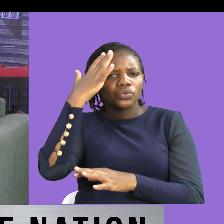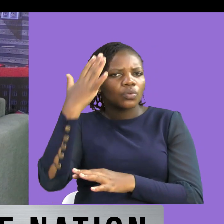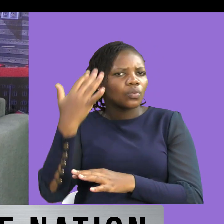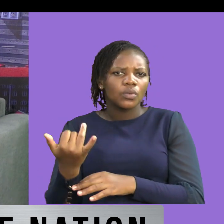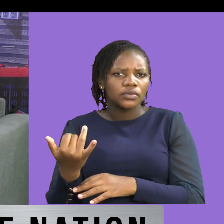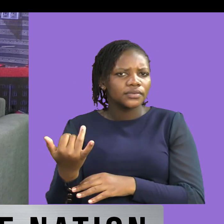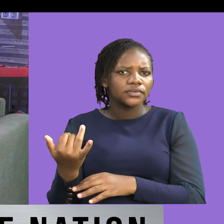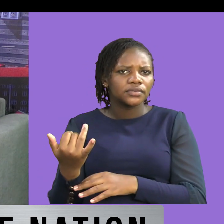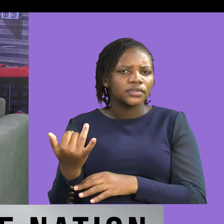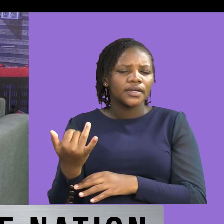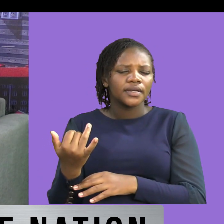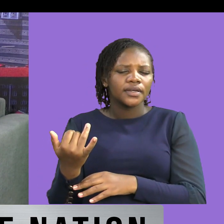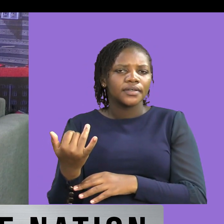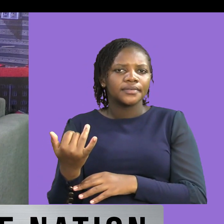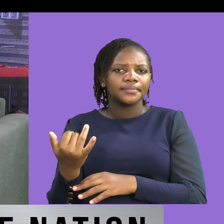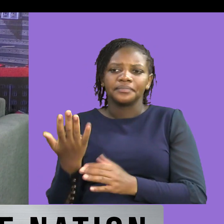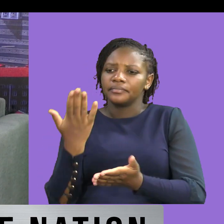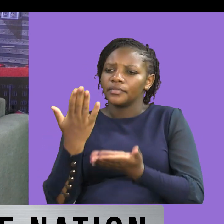a special